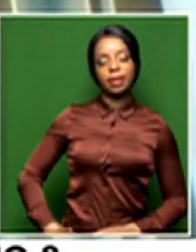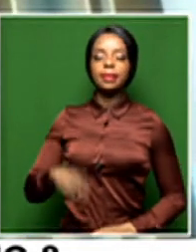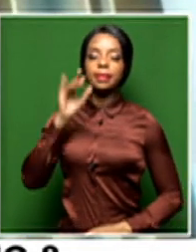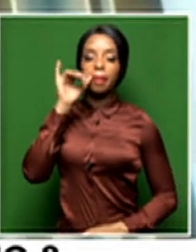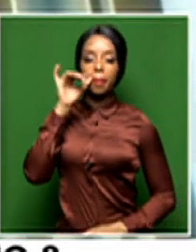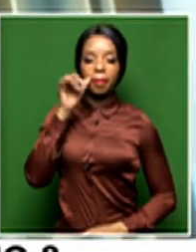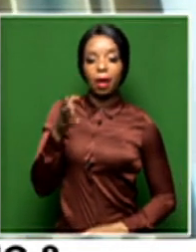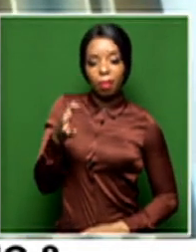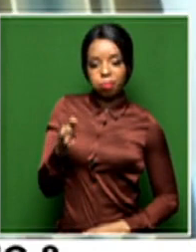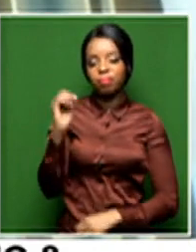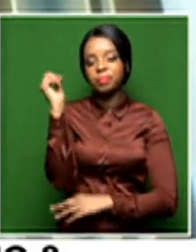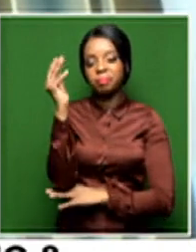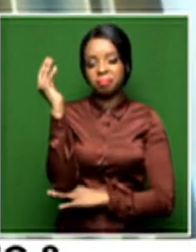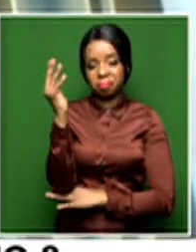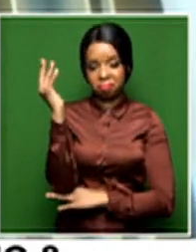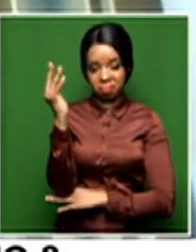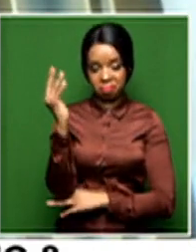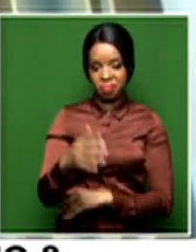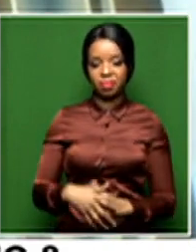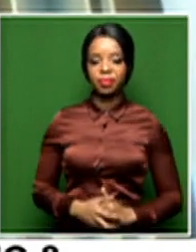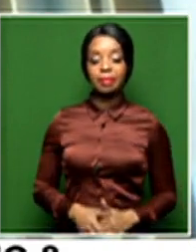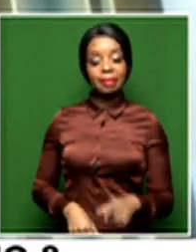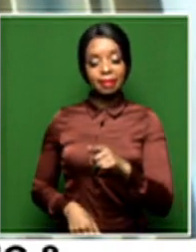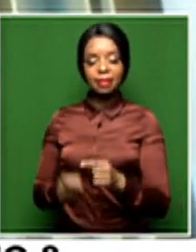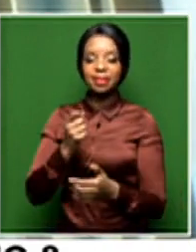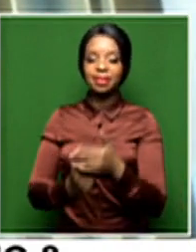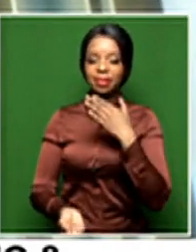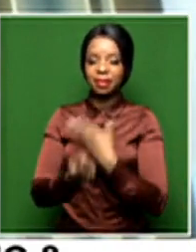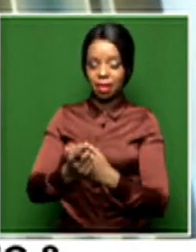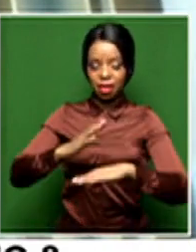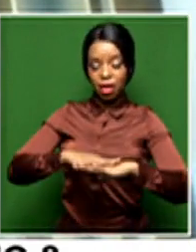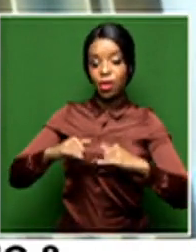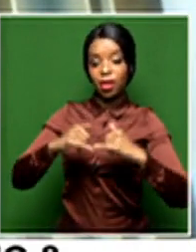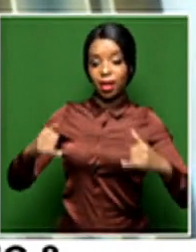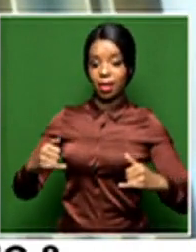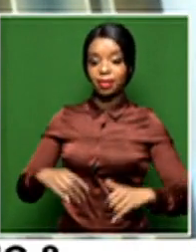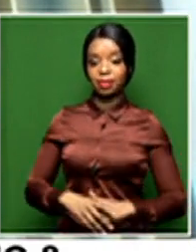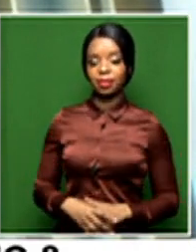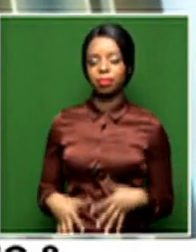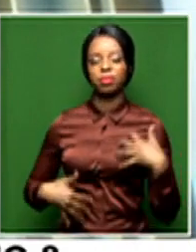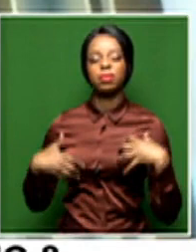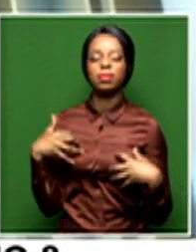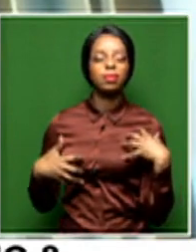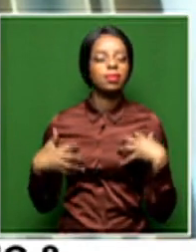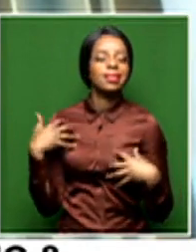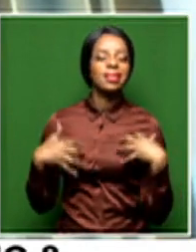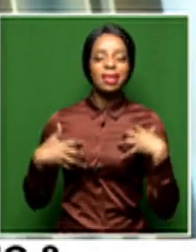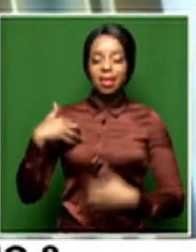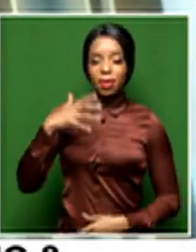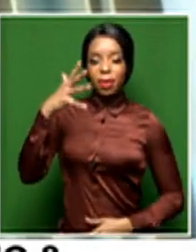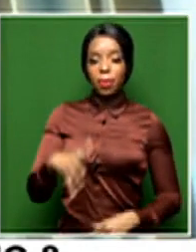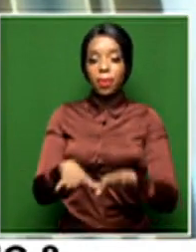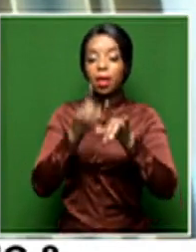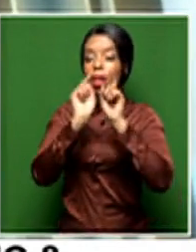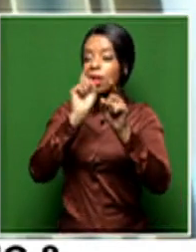there. So the launch is going to be virtual. It's going to be very exciting. We're inviting everyone, you know, from all walks of